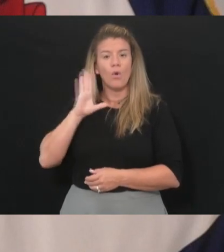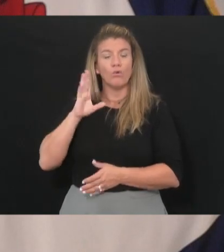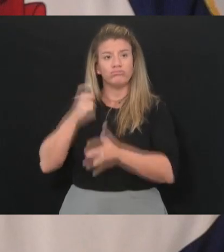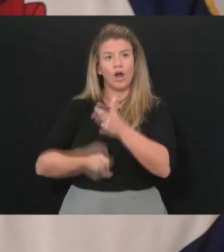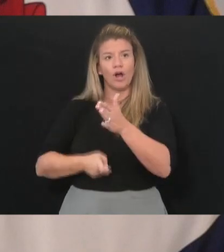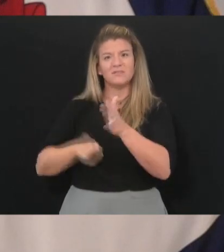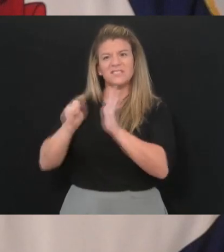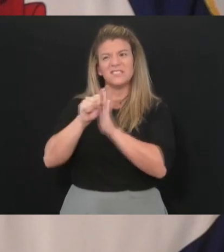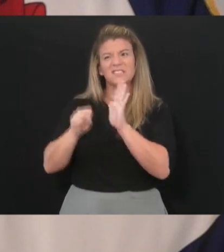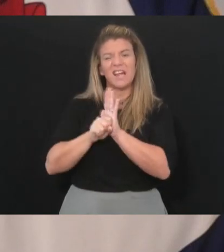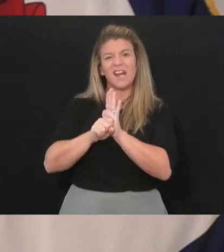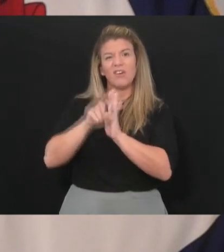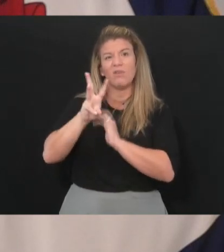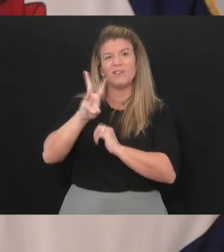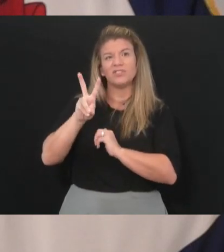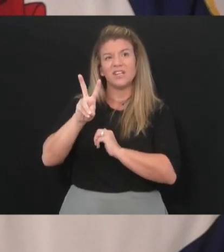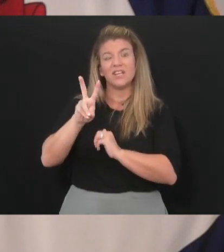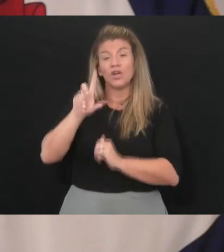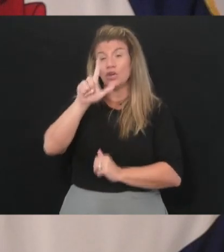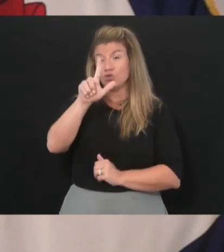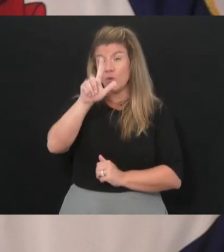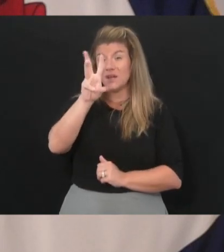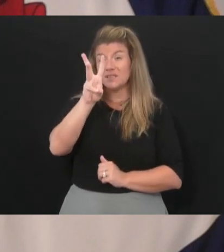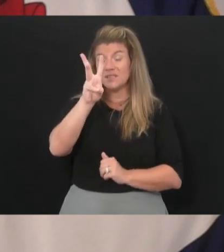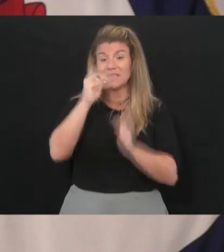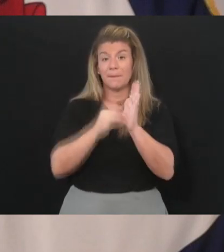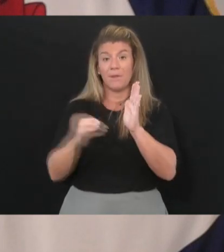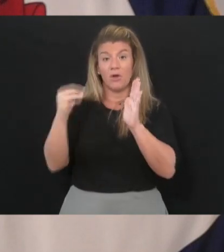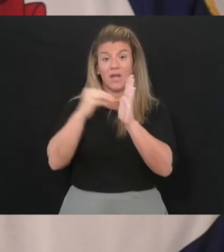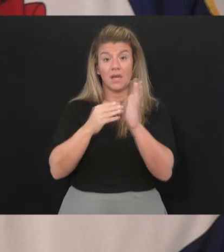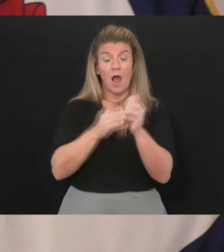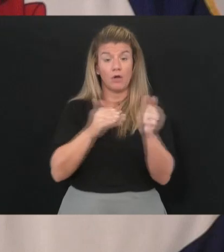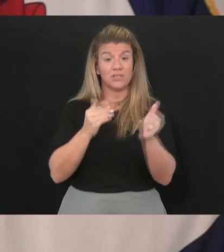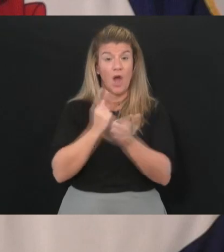Virginia $26 million a week.